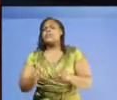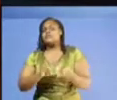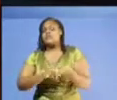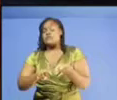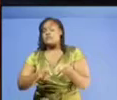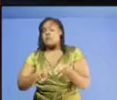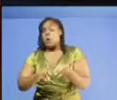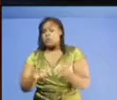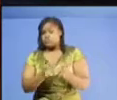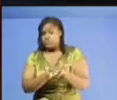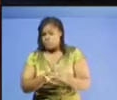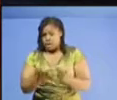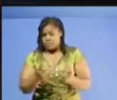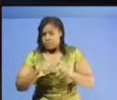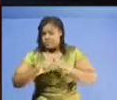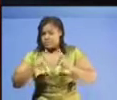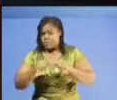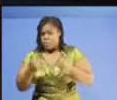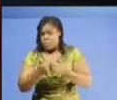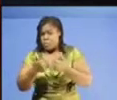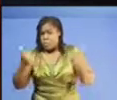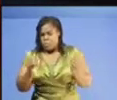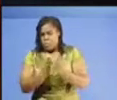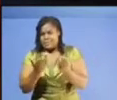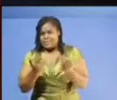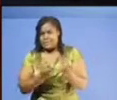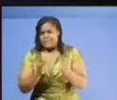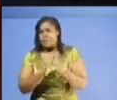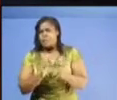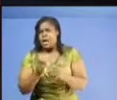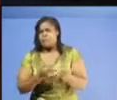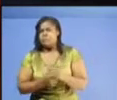passages from two separate books of the Bible.